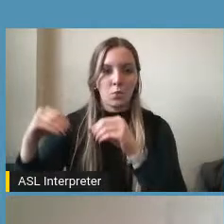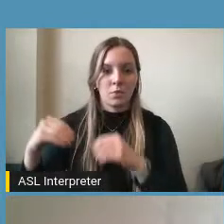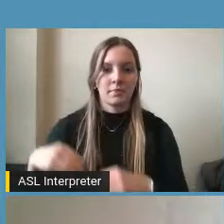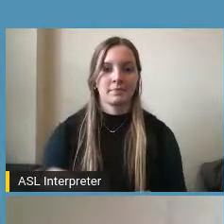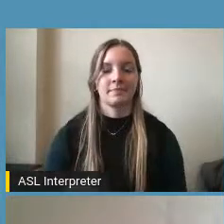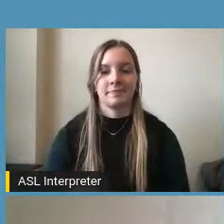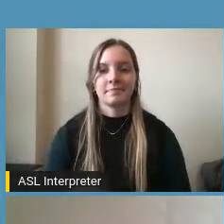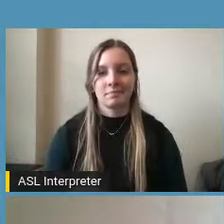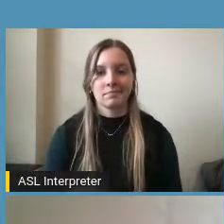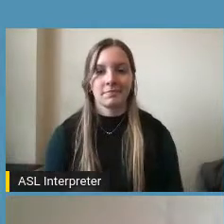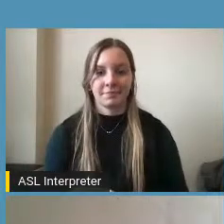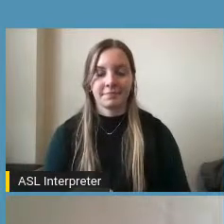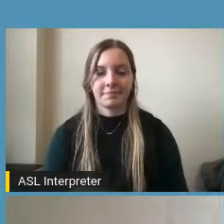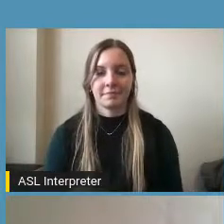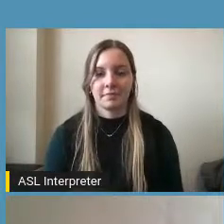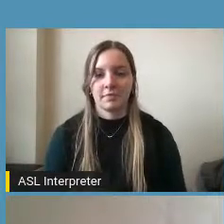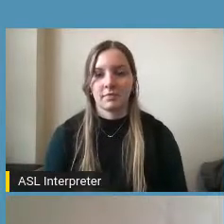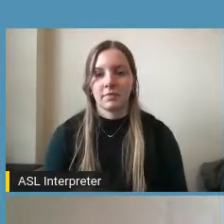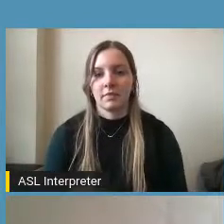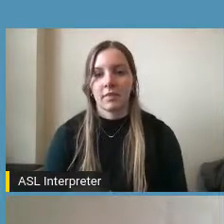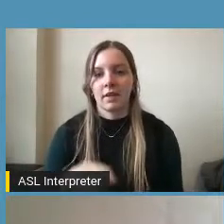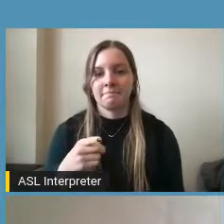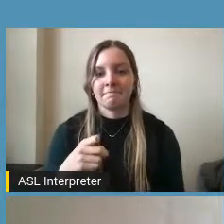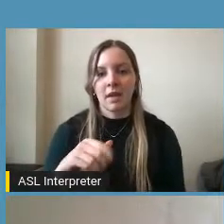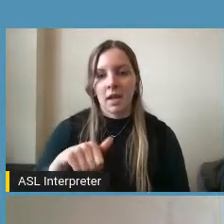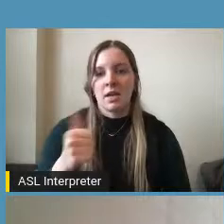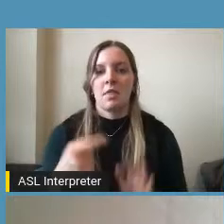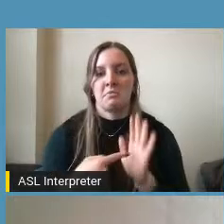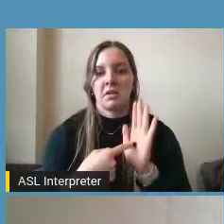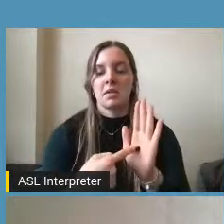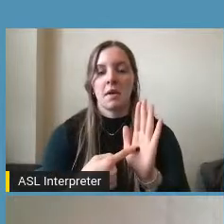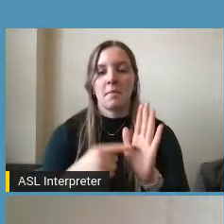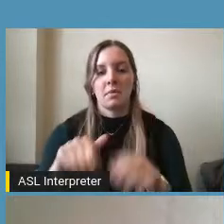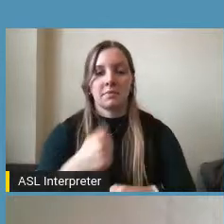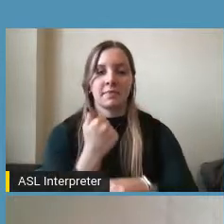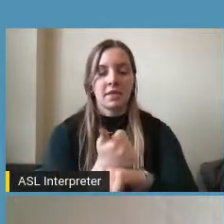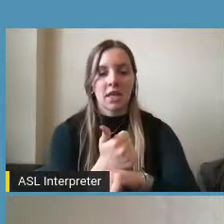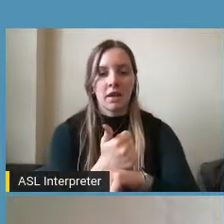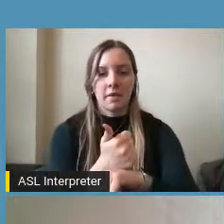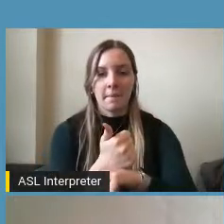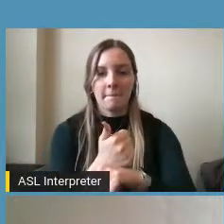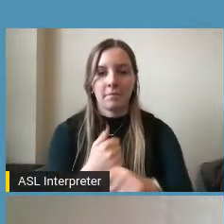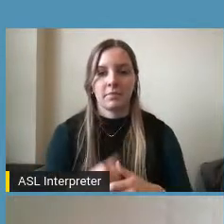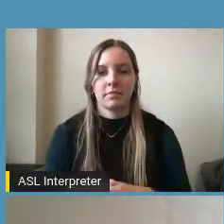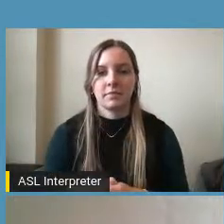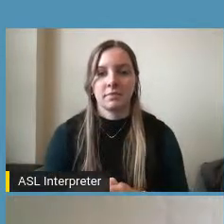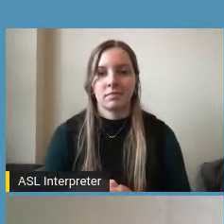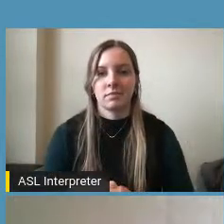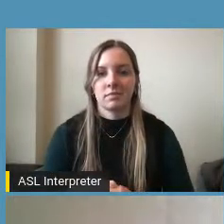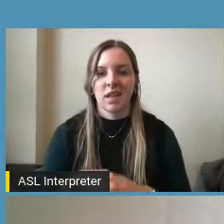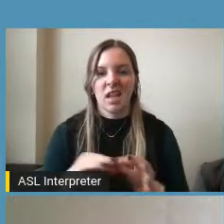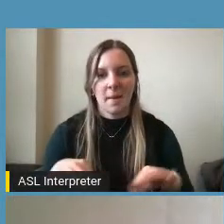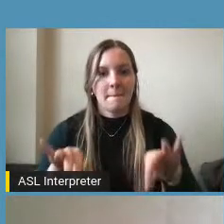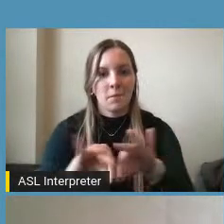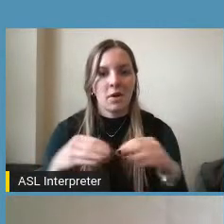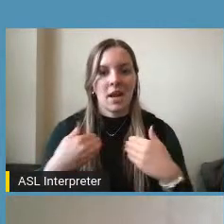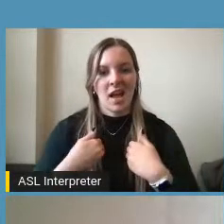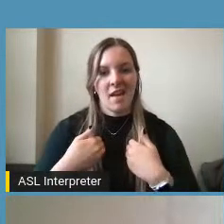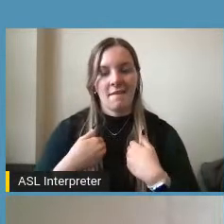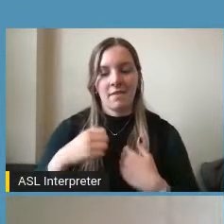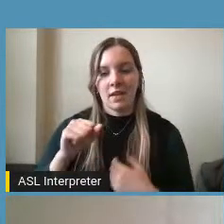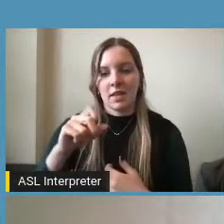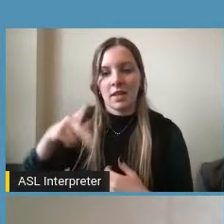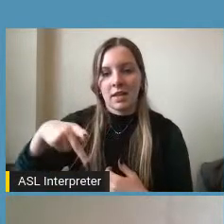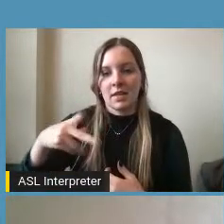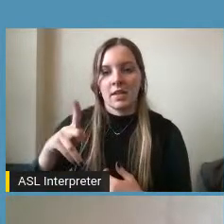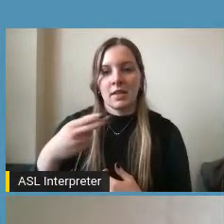open source. Here's a setup for a vertical subject, and the main thing is we have to get spheres into the image.